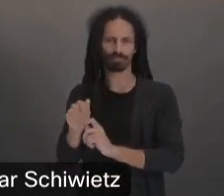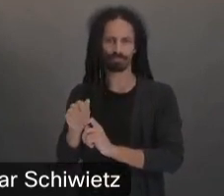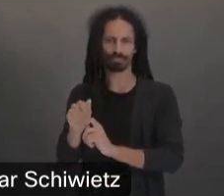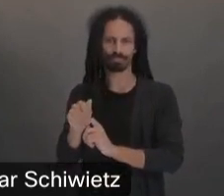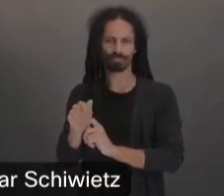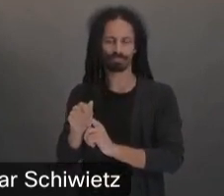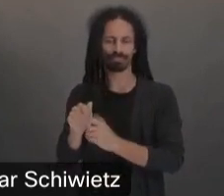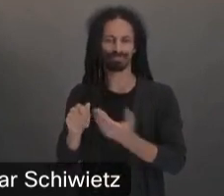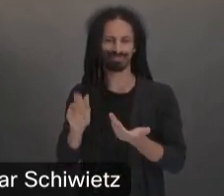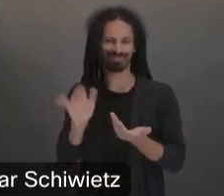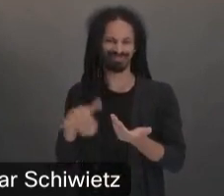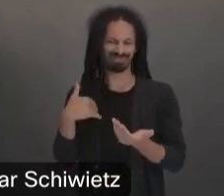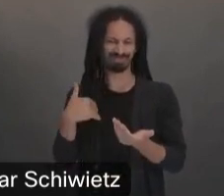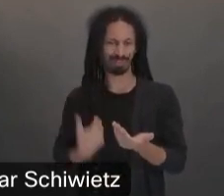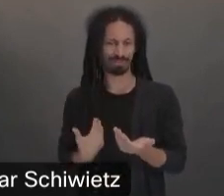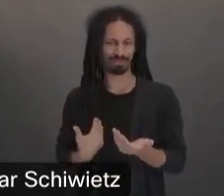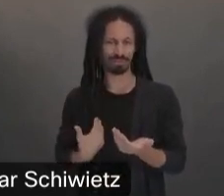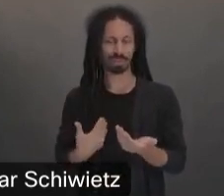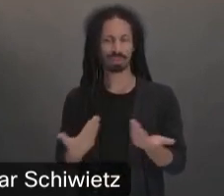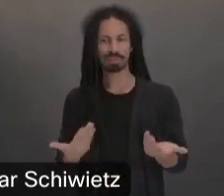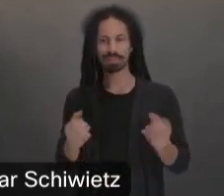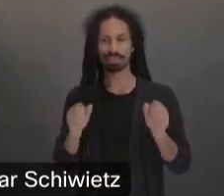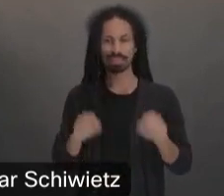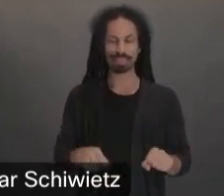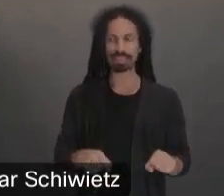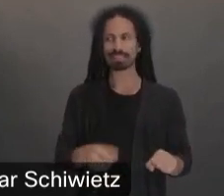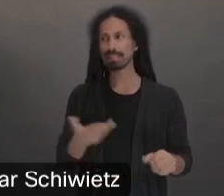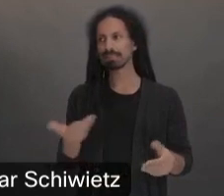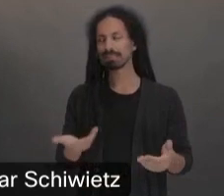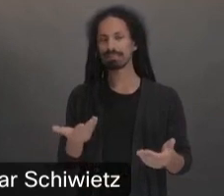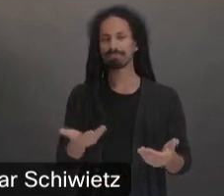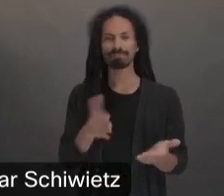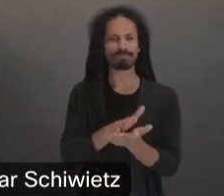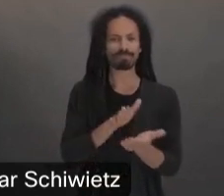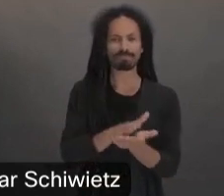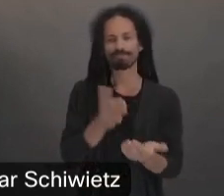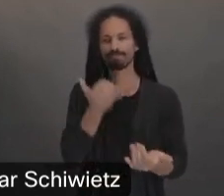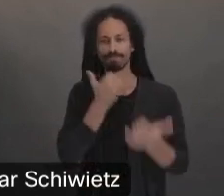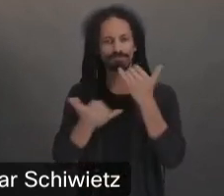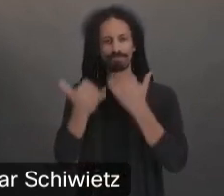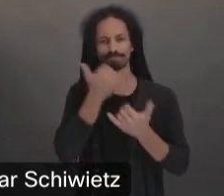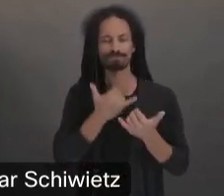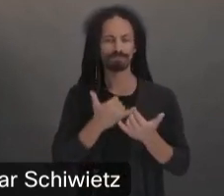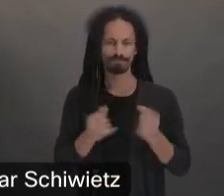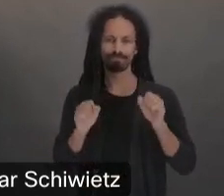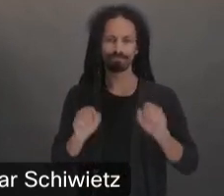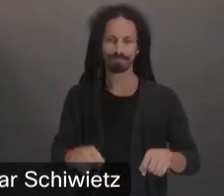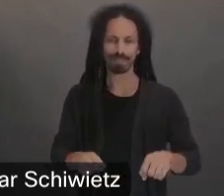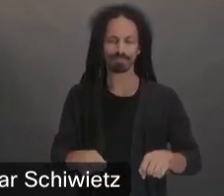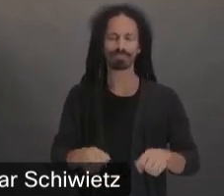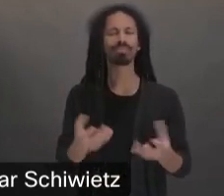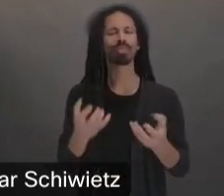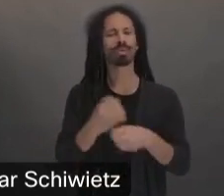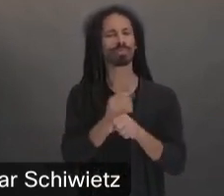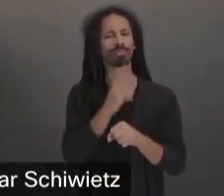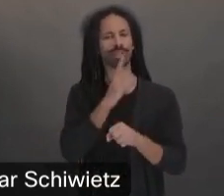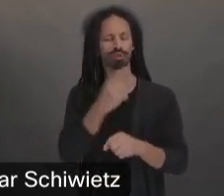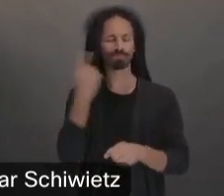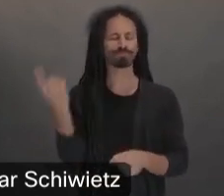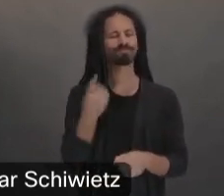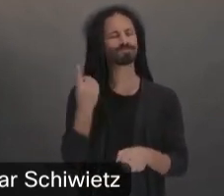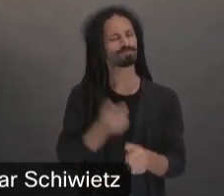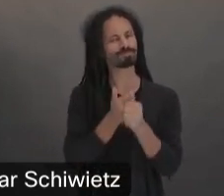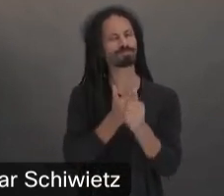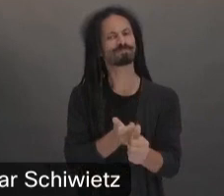could raise academic misconduct concerns. So you always want to make sure that you have this